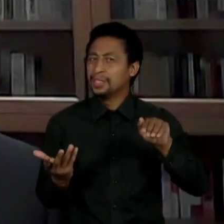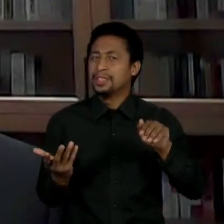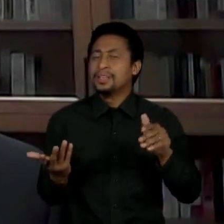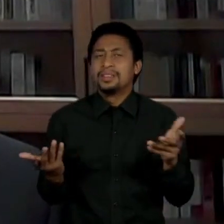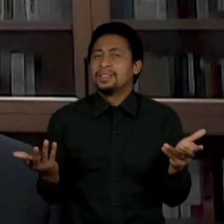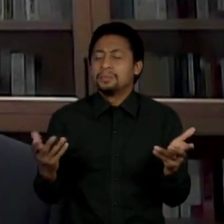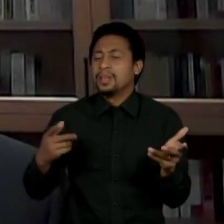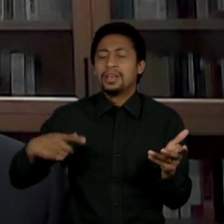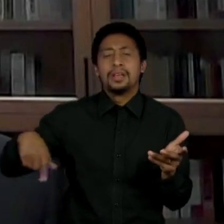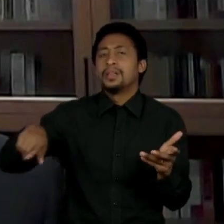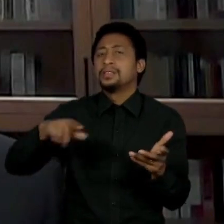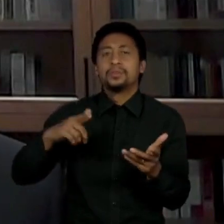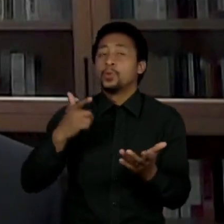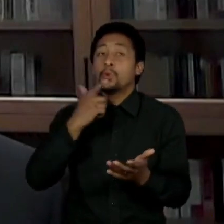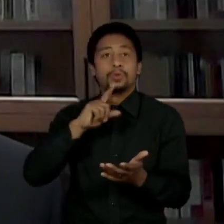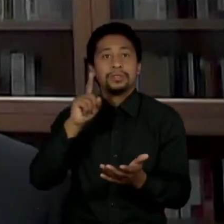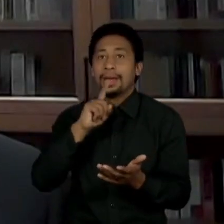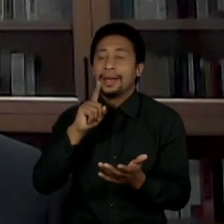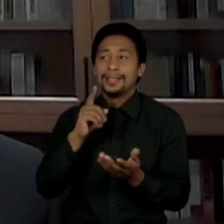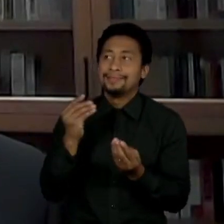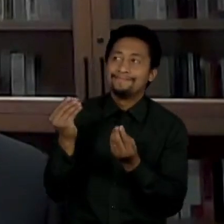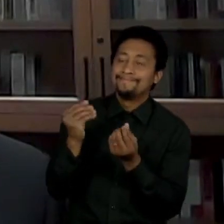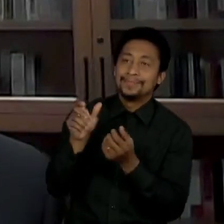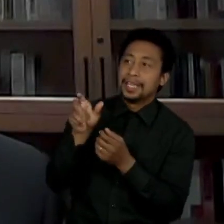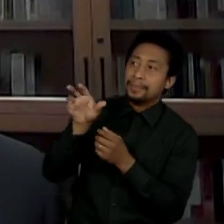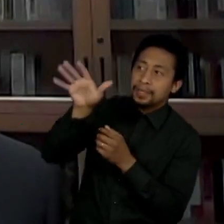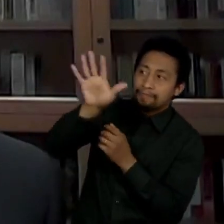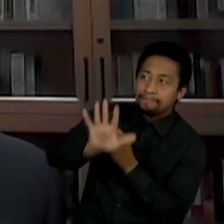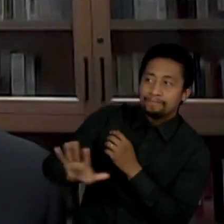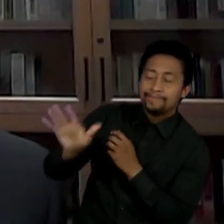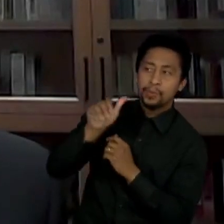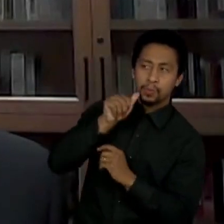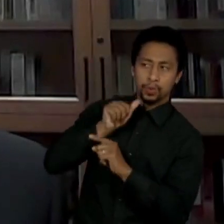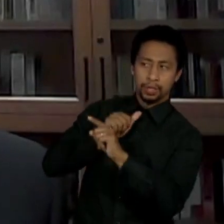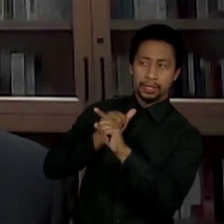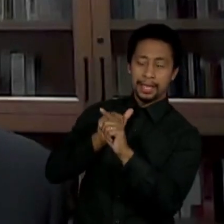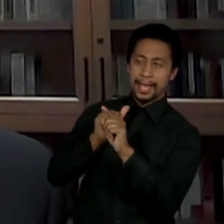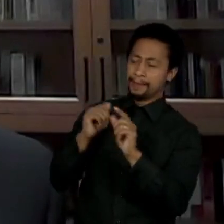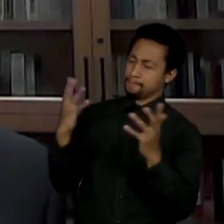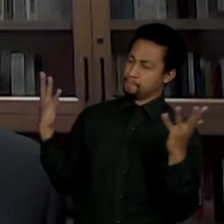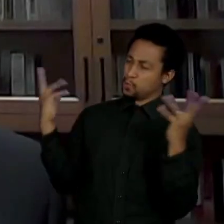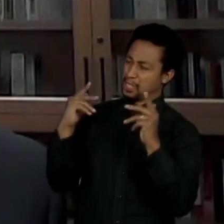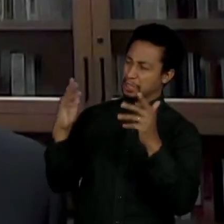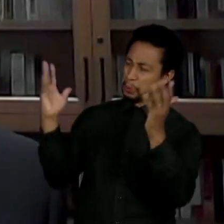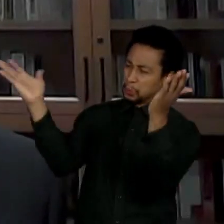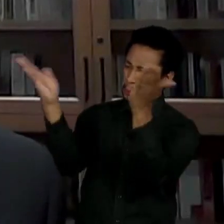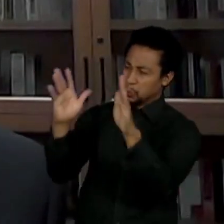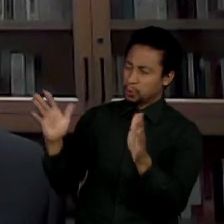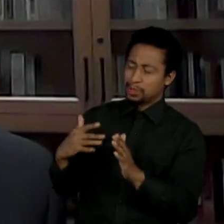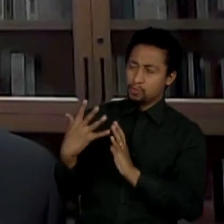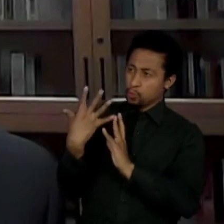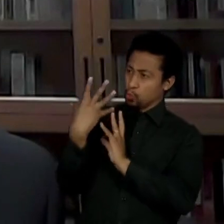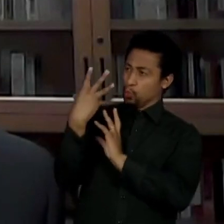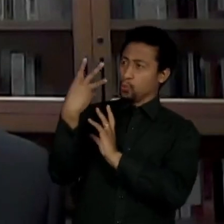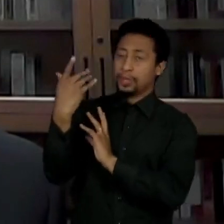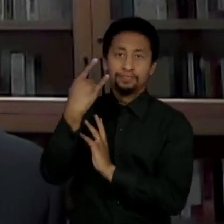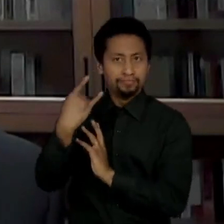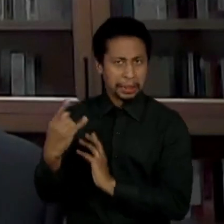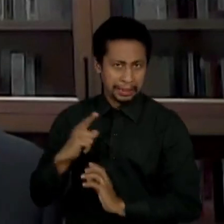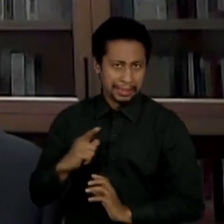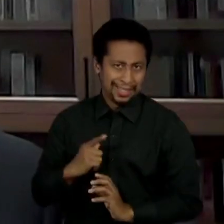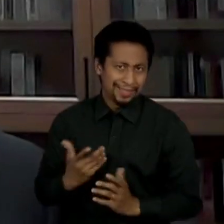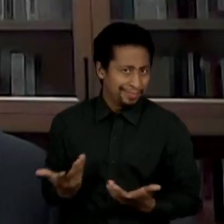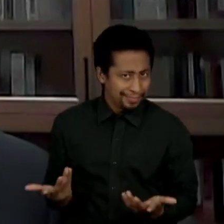help objectifying women. They look at how a woman looks and they're sexually attracted on that basis before